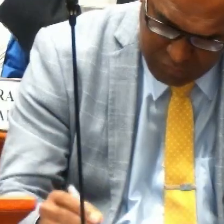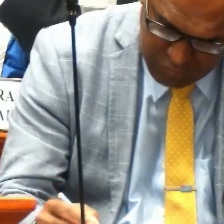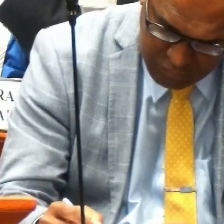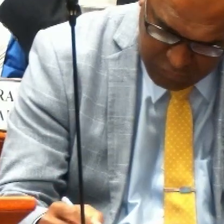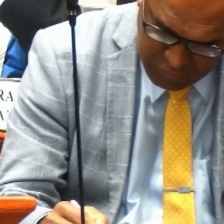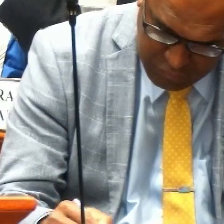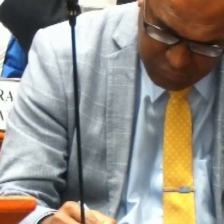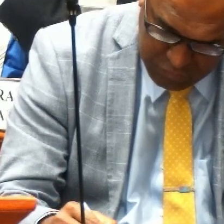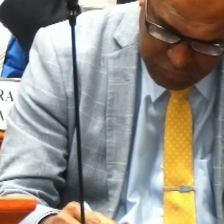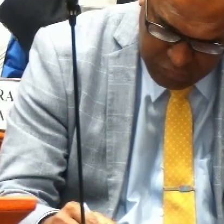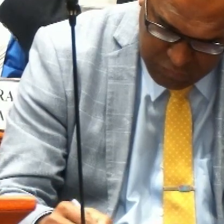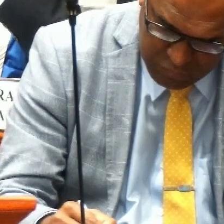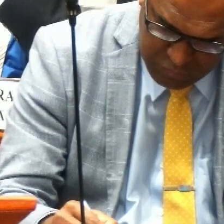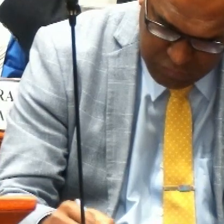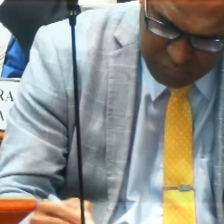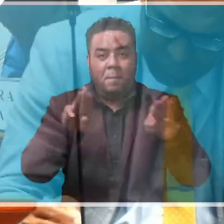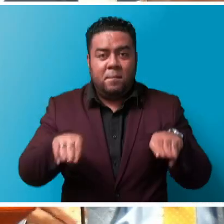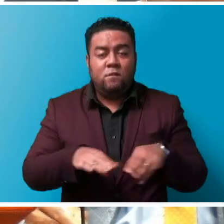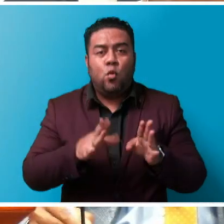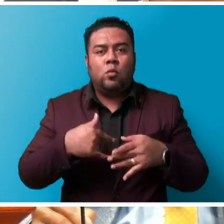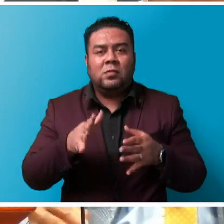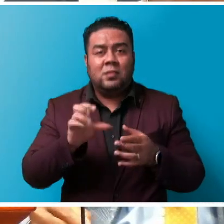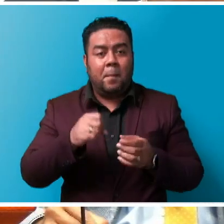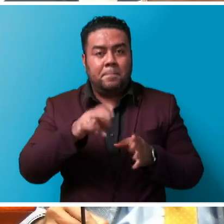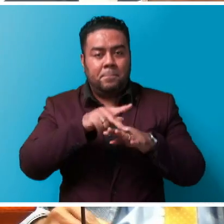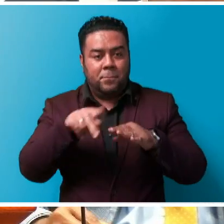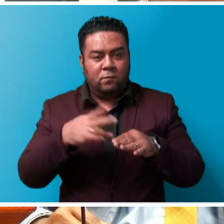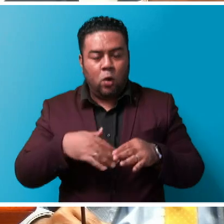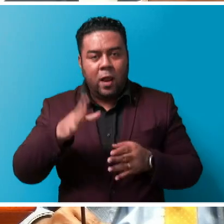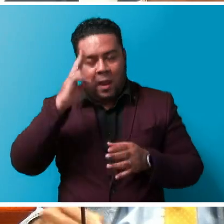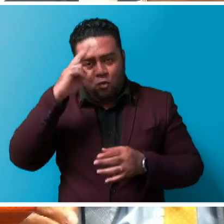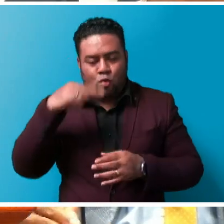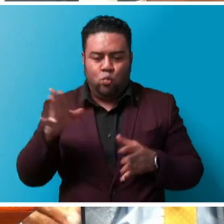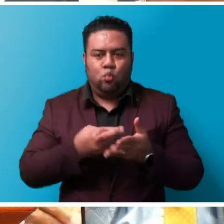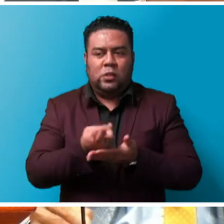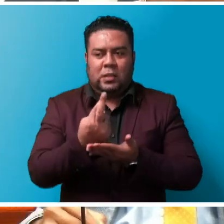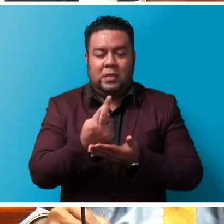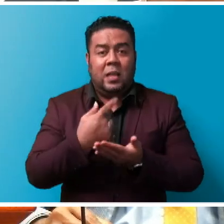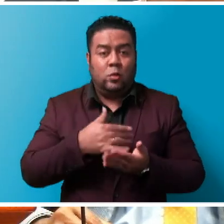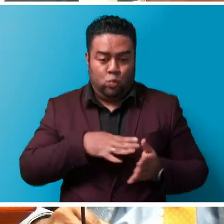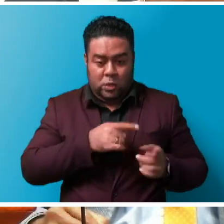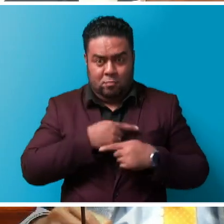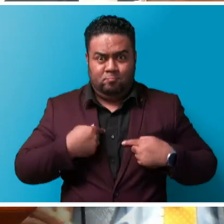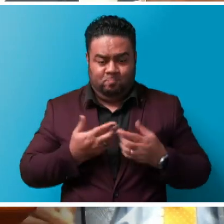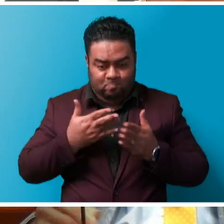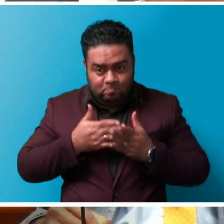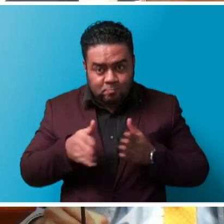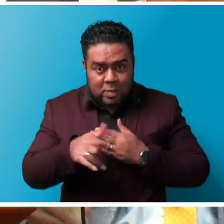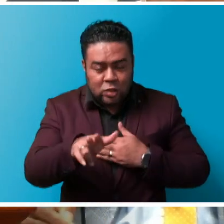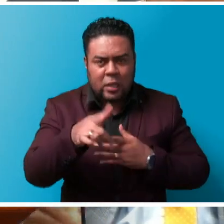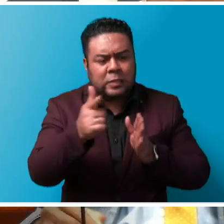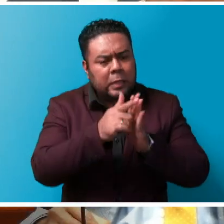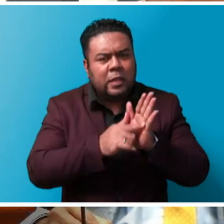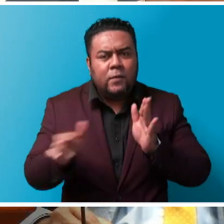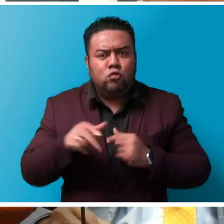economic growth, environmental protection, infrastructure development, and national resilience. As we embark on this legislative journey, we are